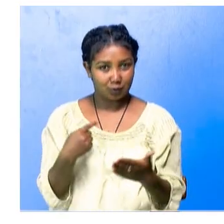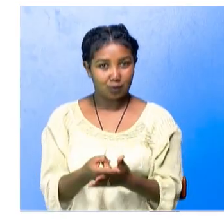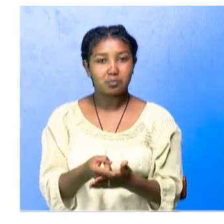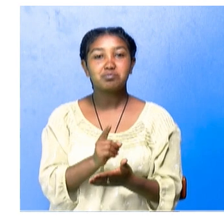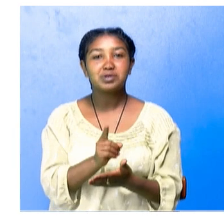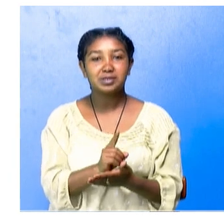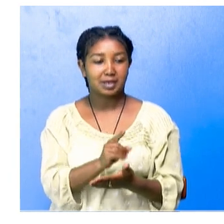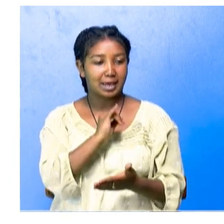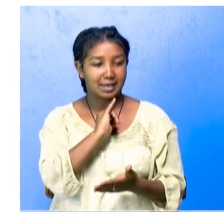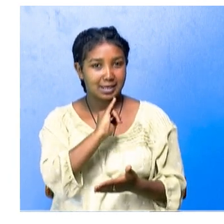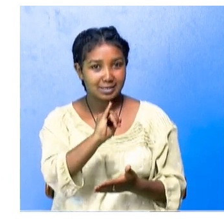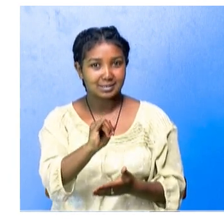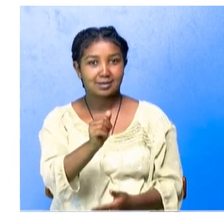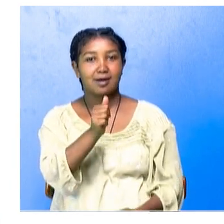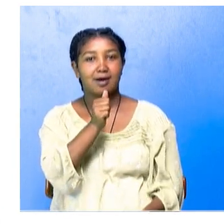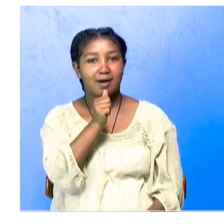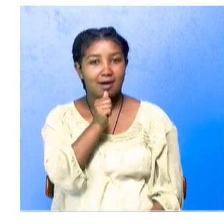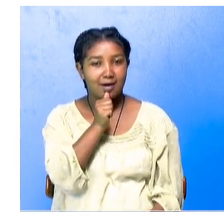is, are,